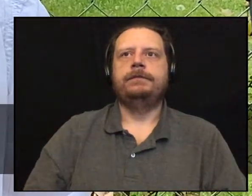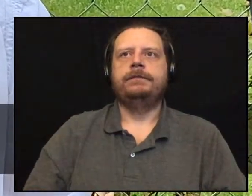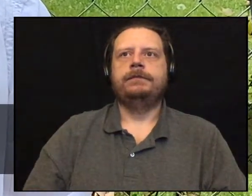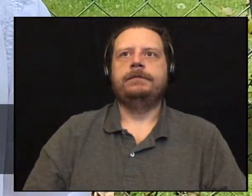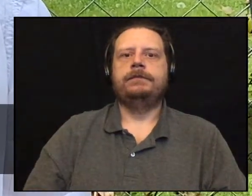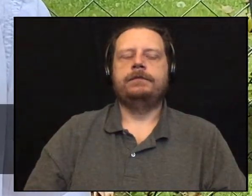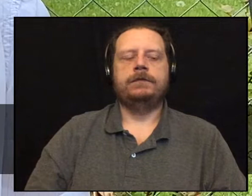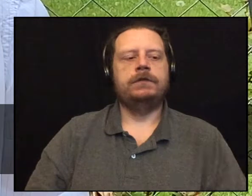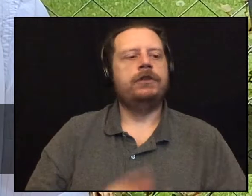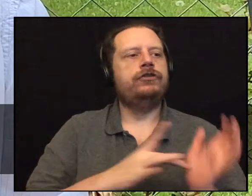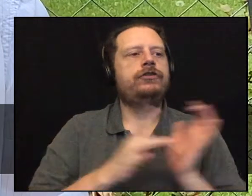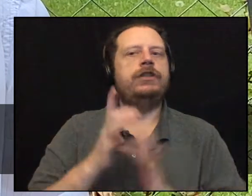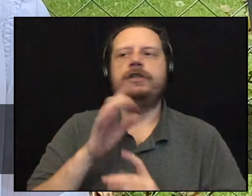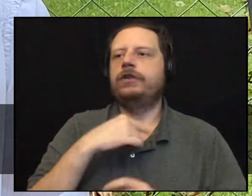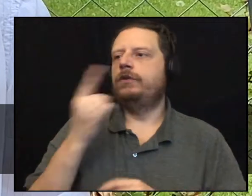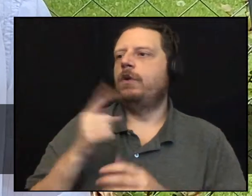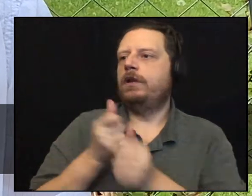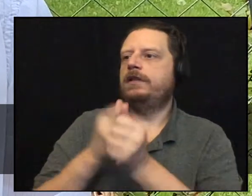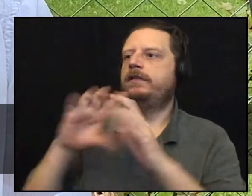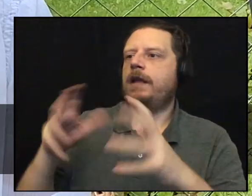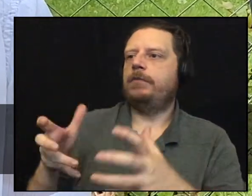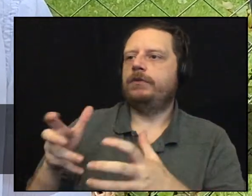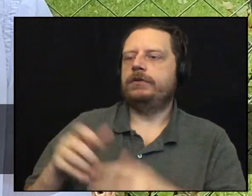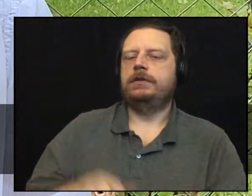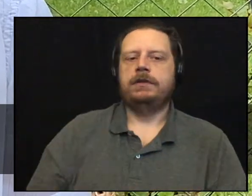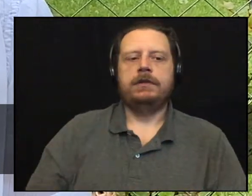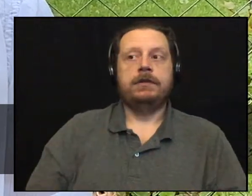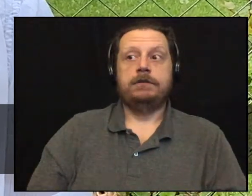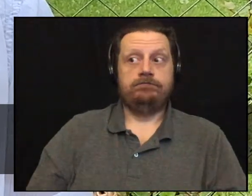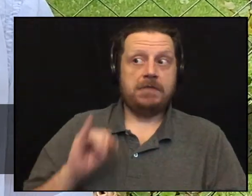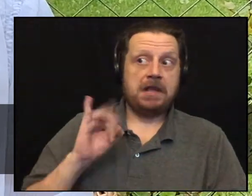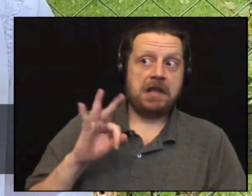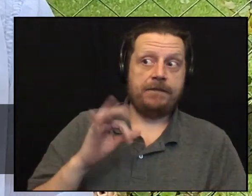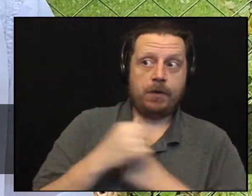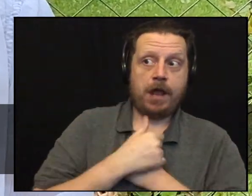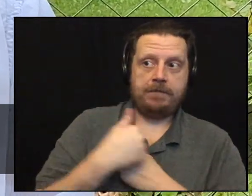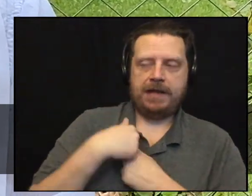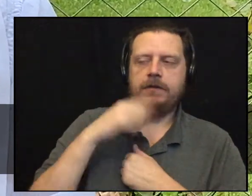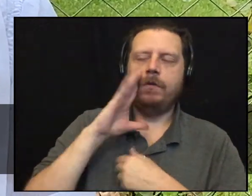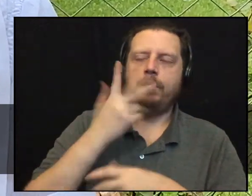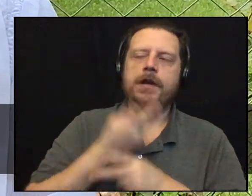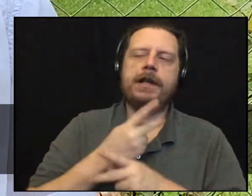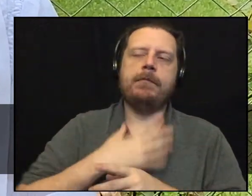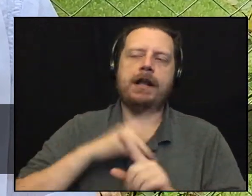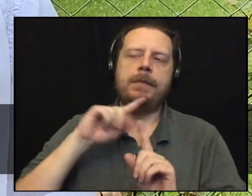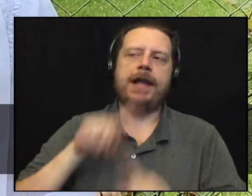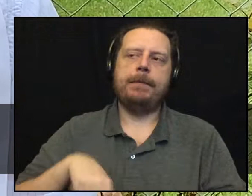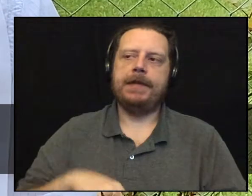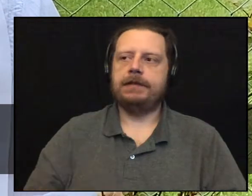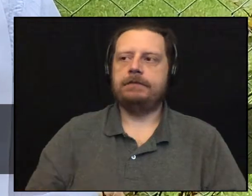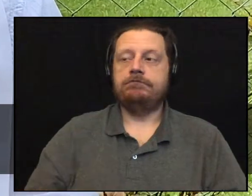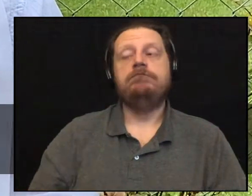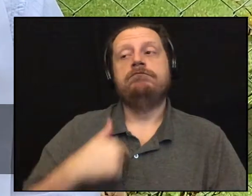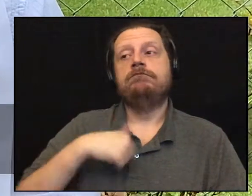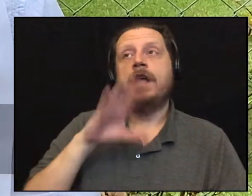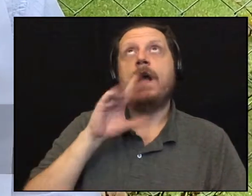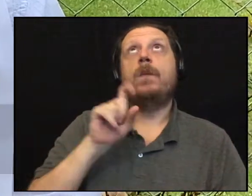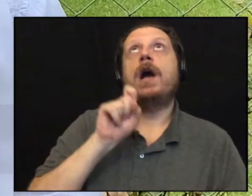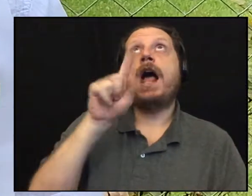Jesus said to his disciples, "If you love me, you will keep my commandments. And I will ask the